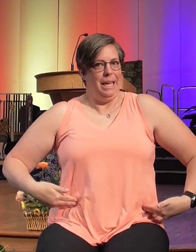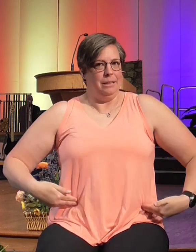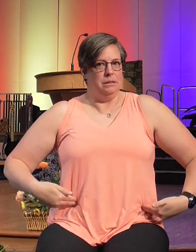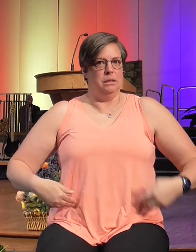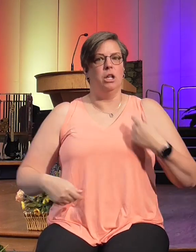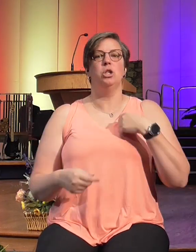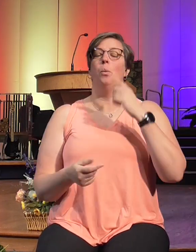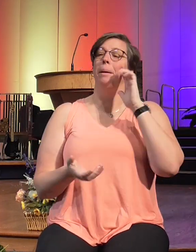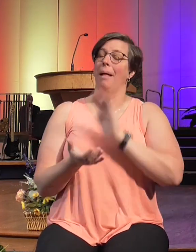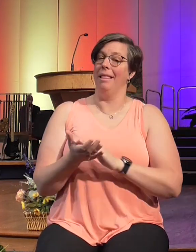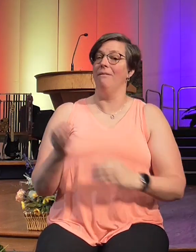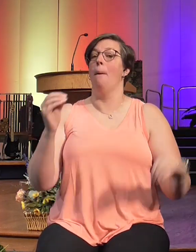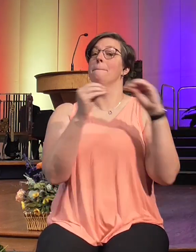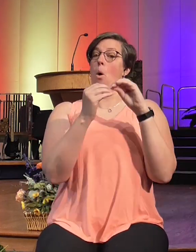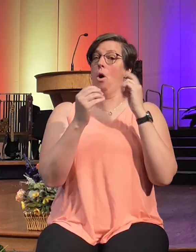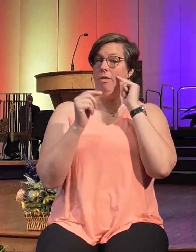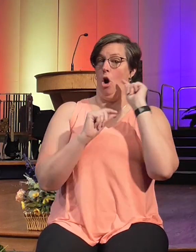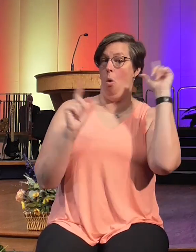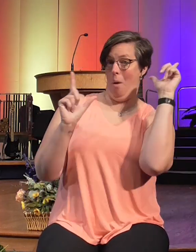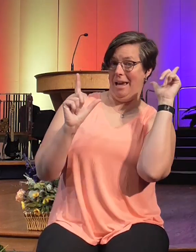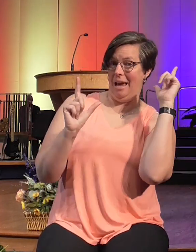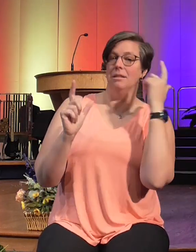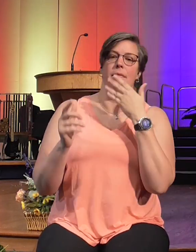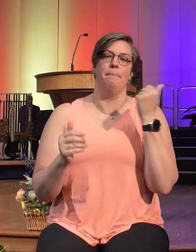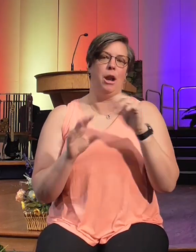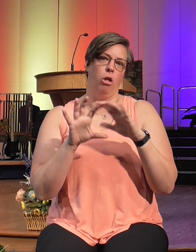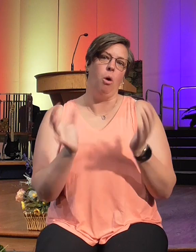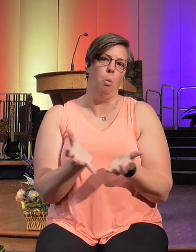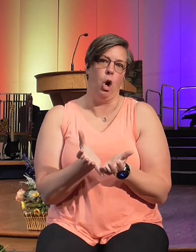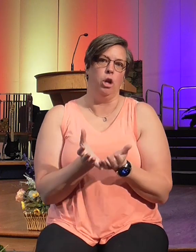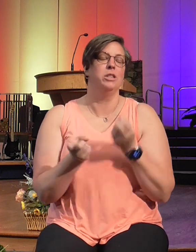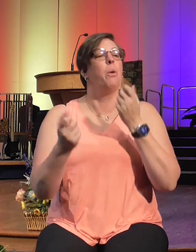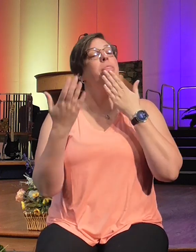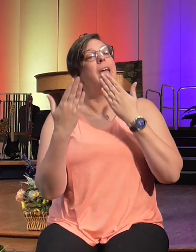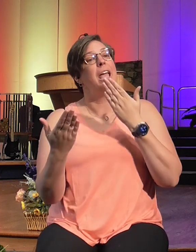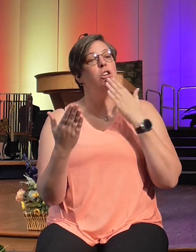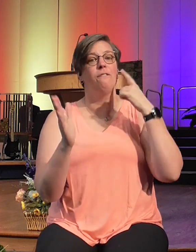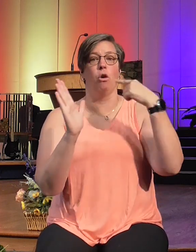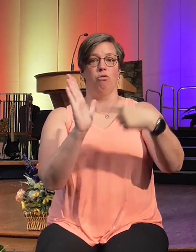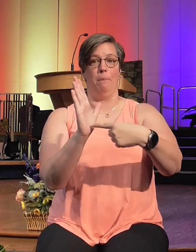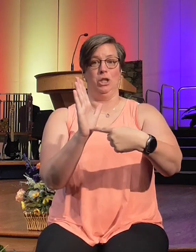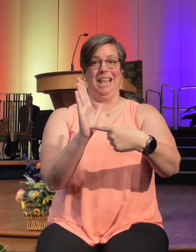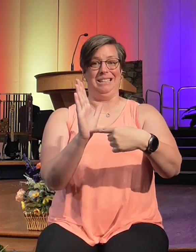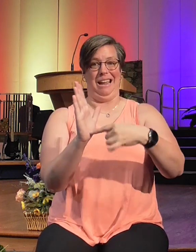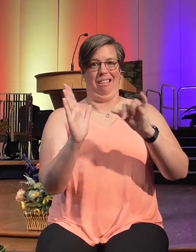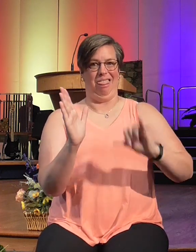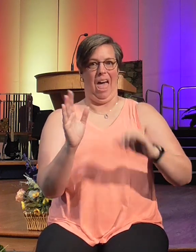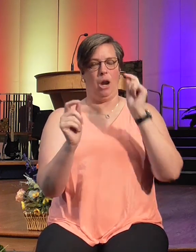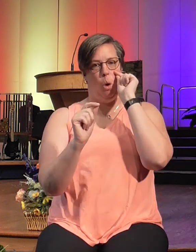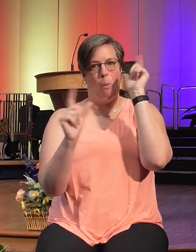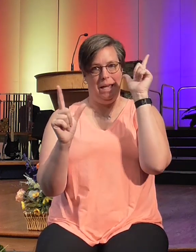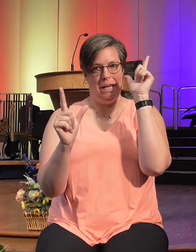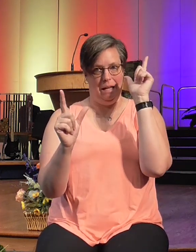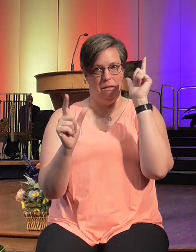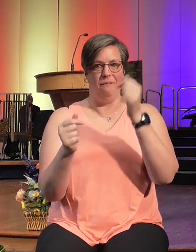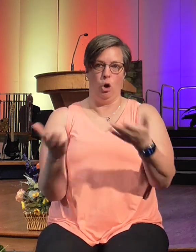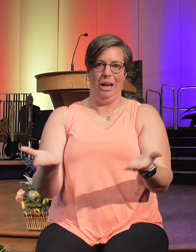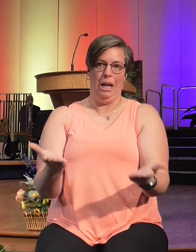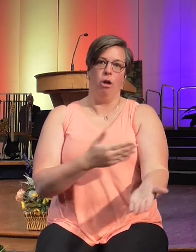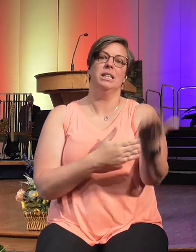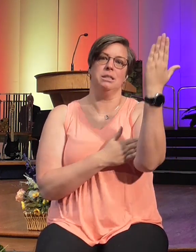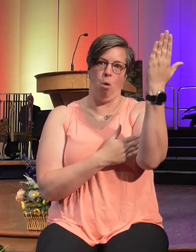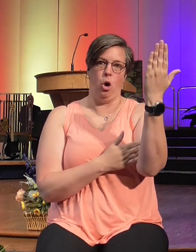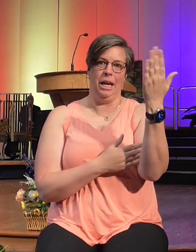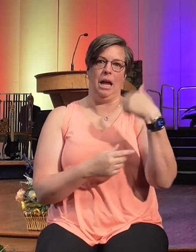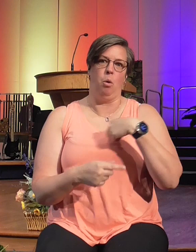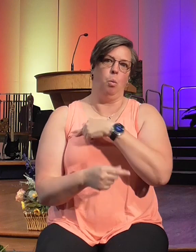awakened to that, the better our world is. So thank you for representing that awakening as you are here this morning and as we are here together.